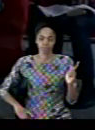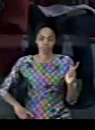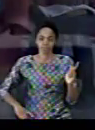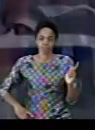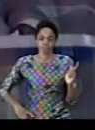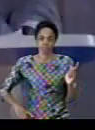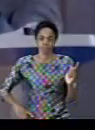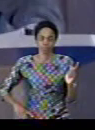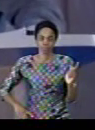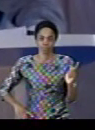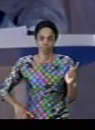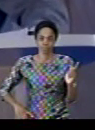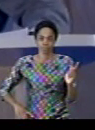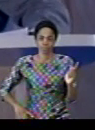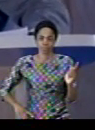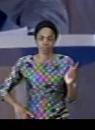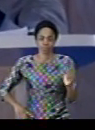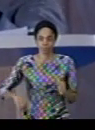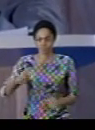Daddy,